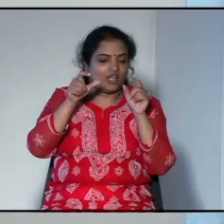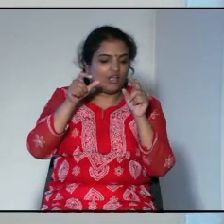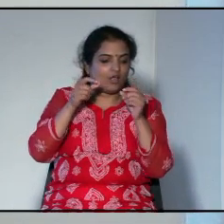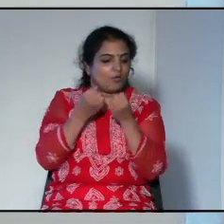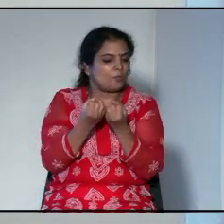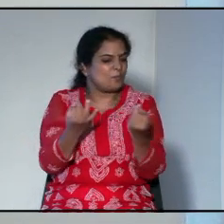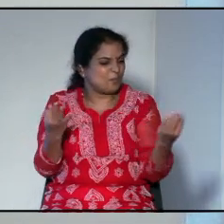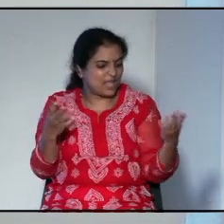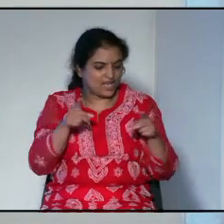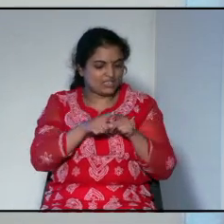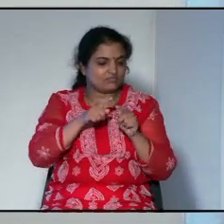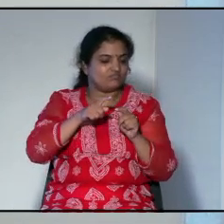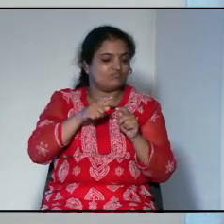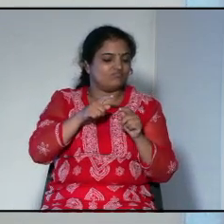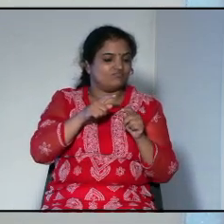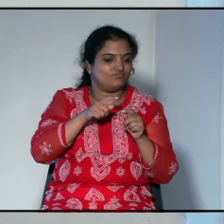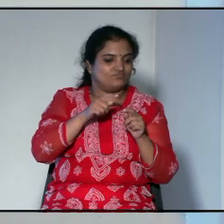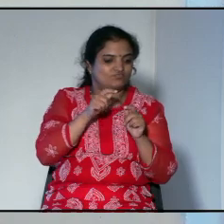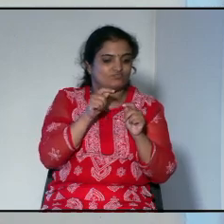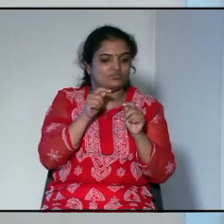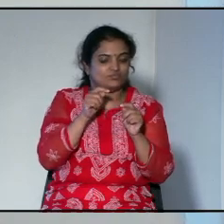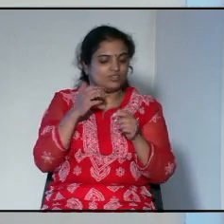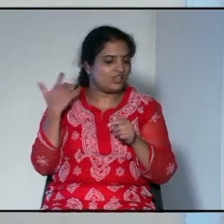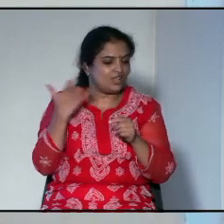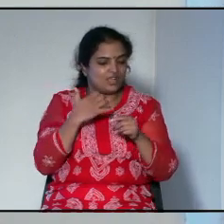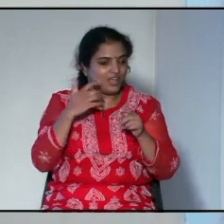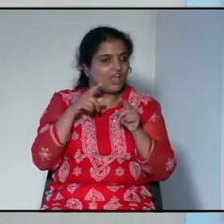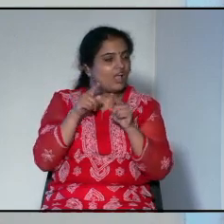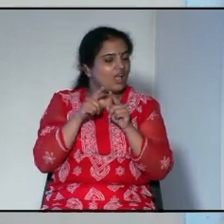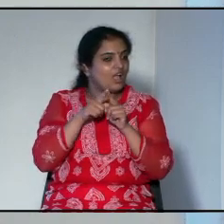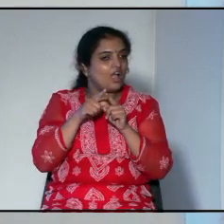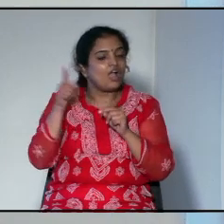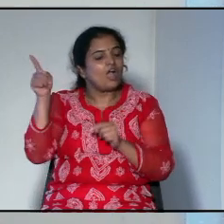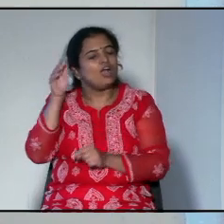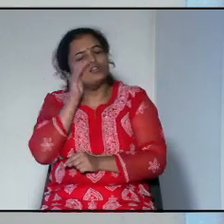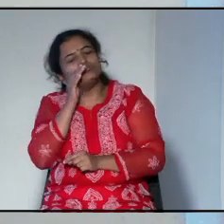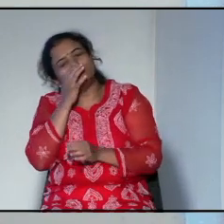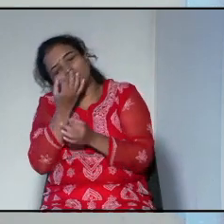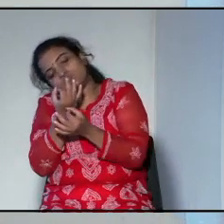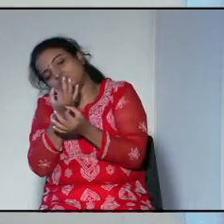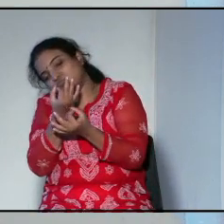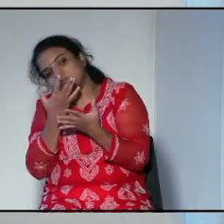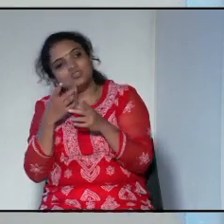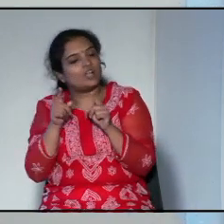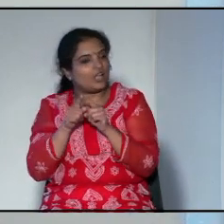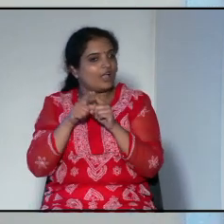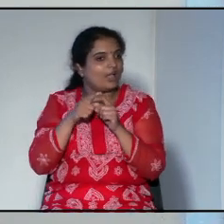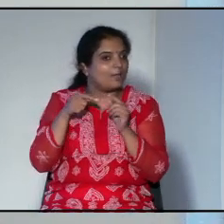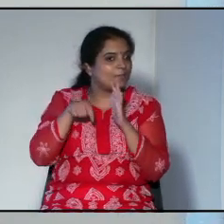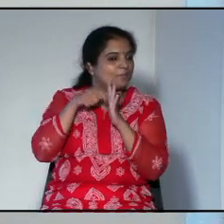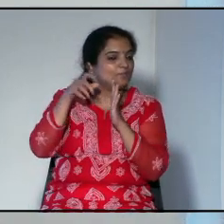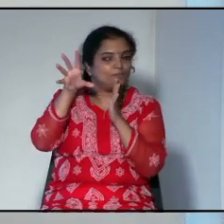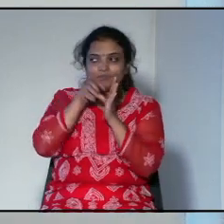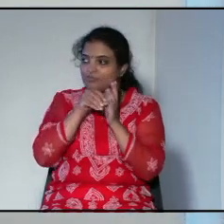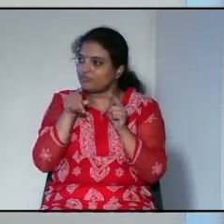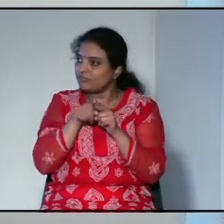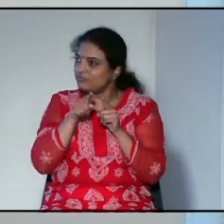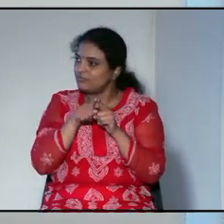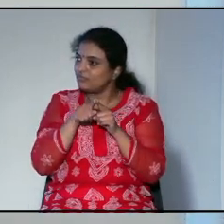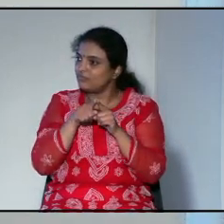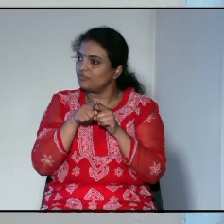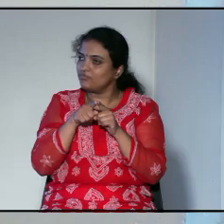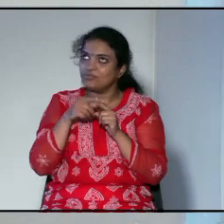sister. I gave it to her on her wedding. She sang that and I'd recorded it. But for the life of me, that was in the... There's a film